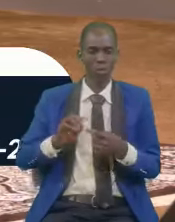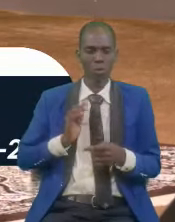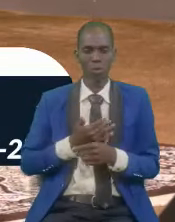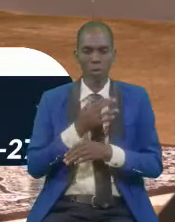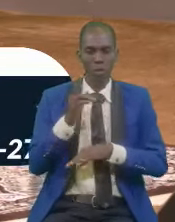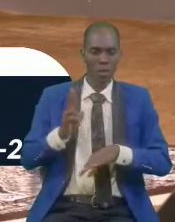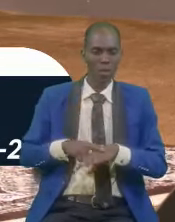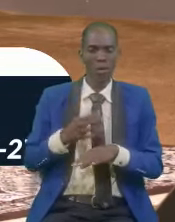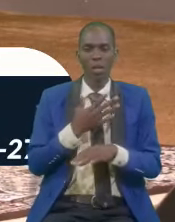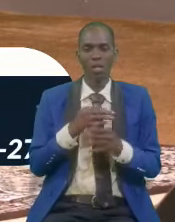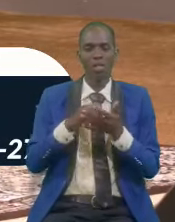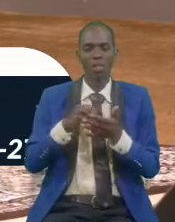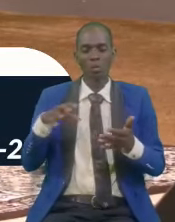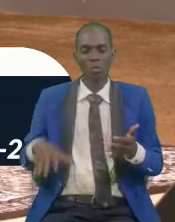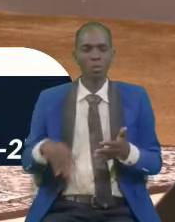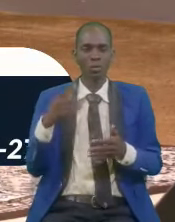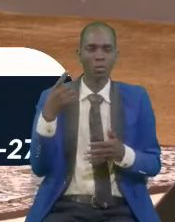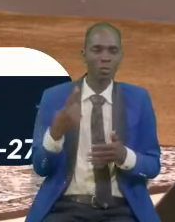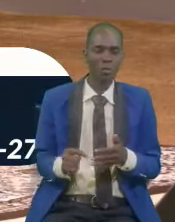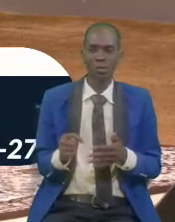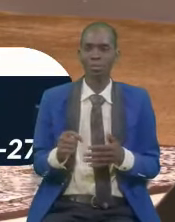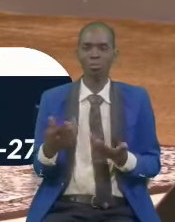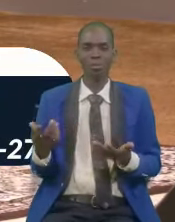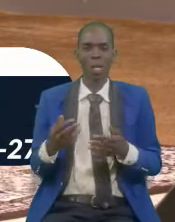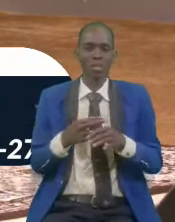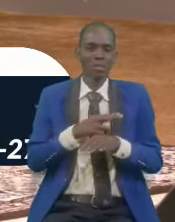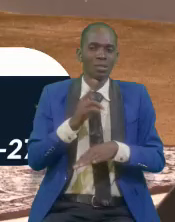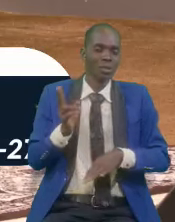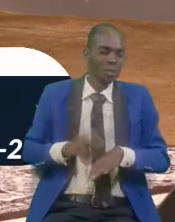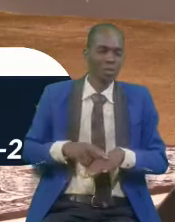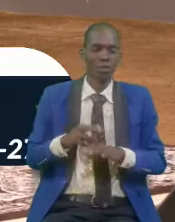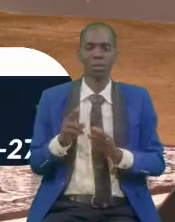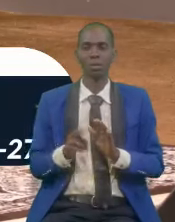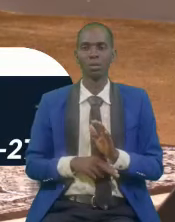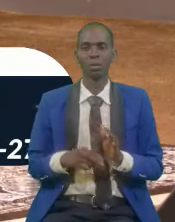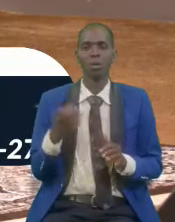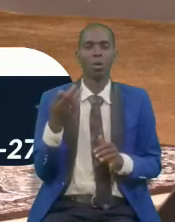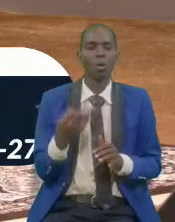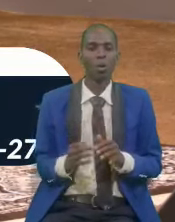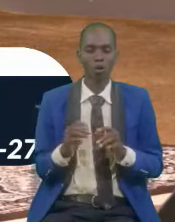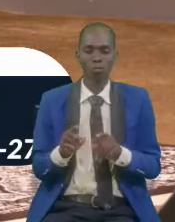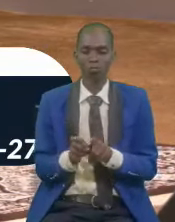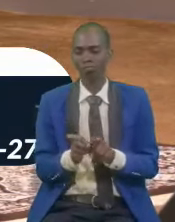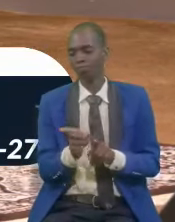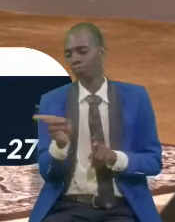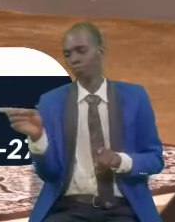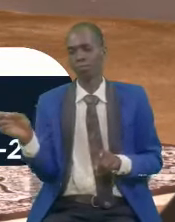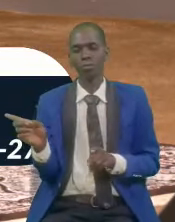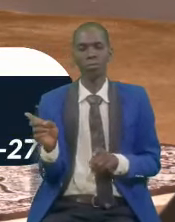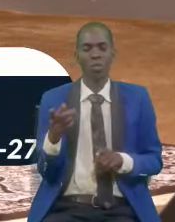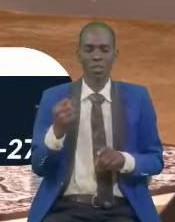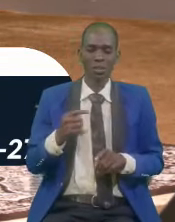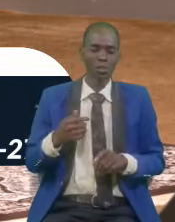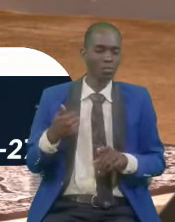remove the depravity, the naturalness of going astray.